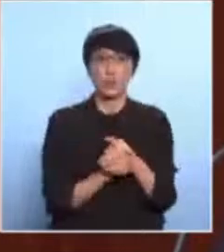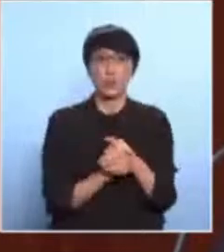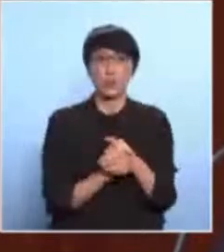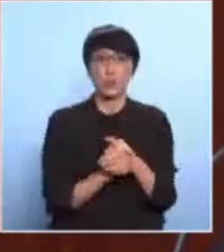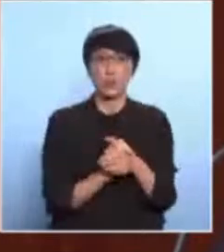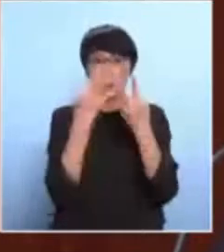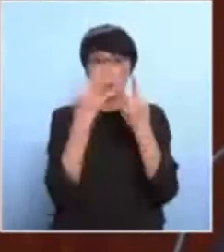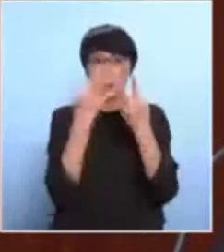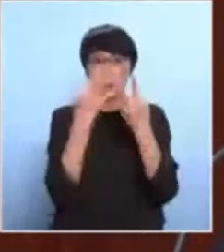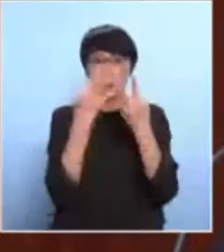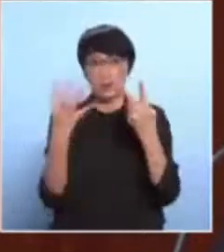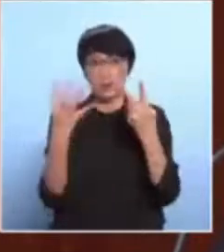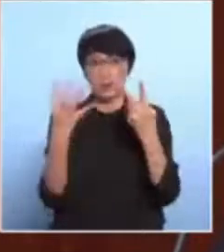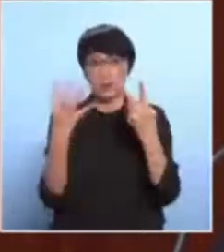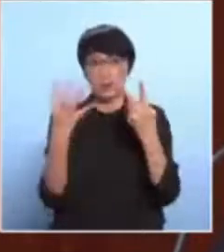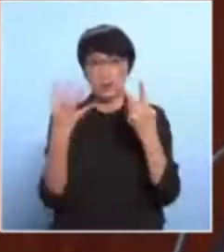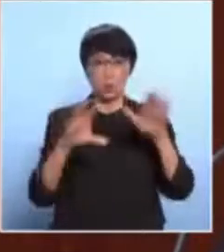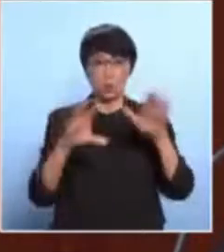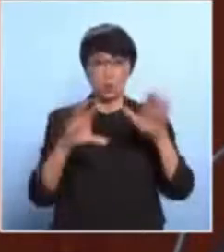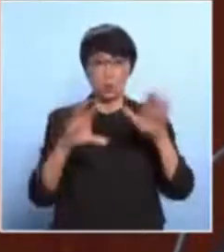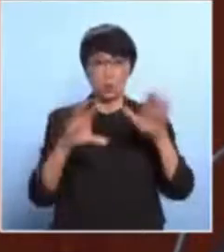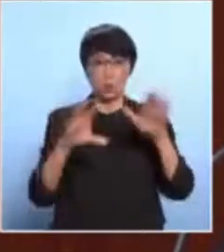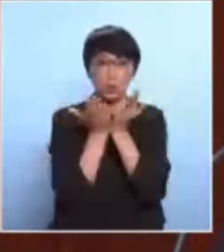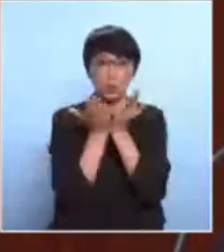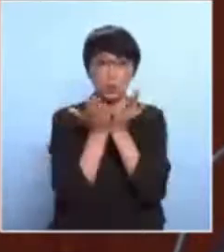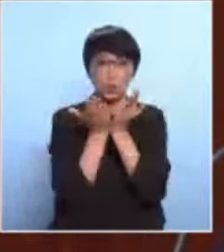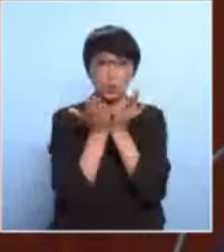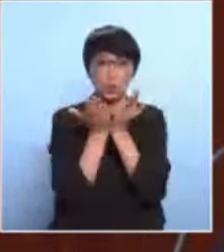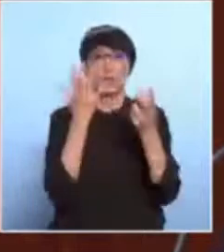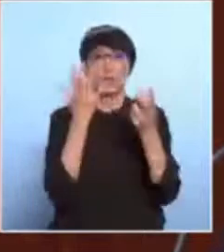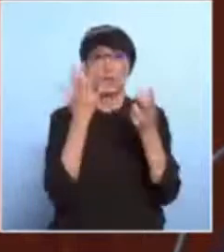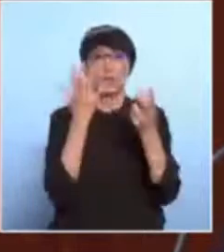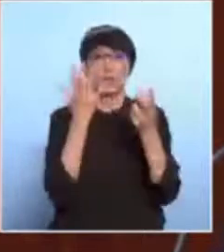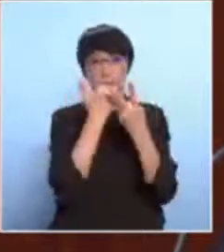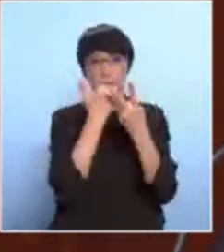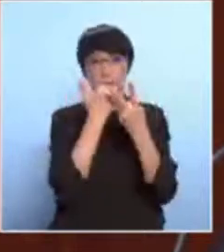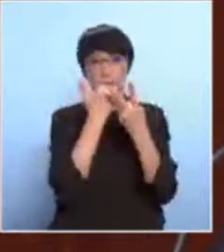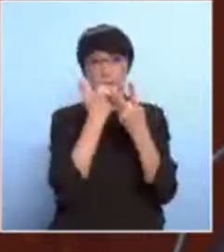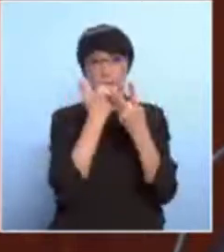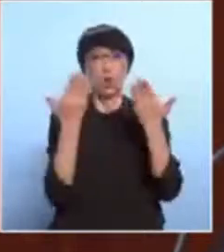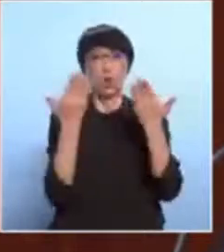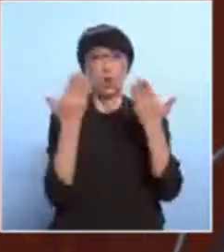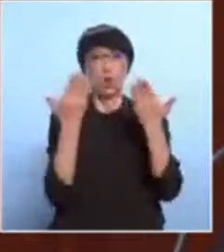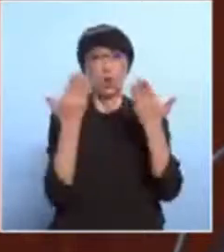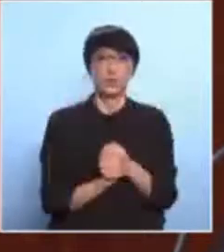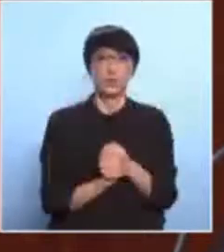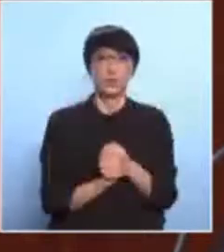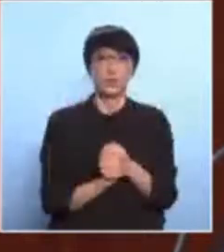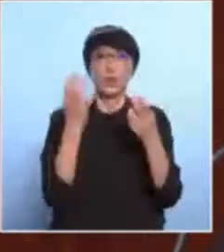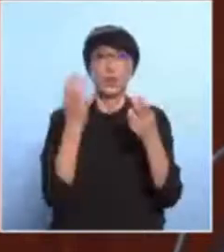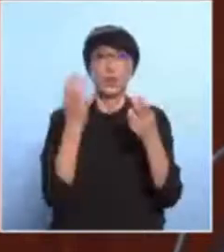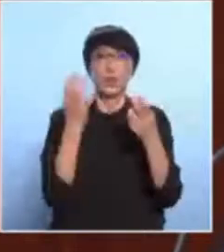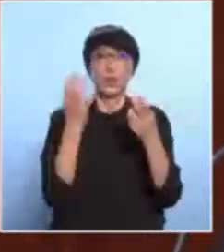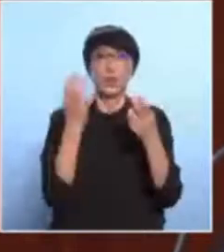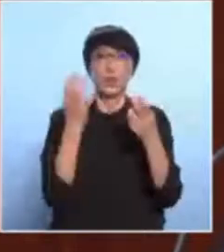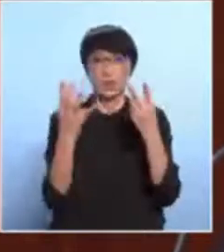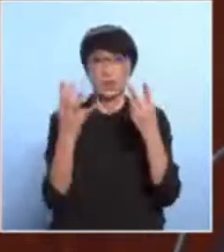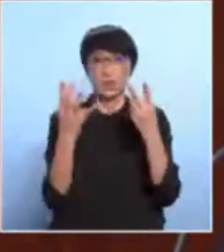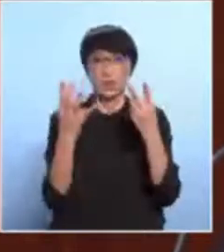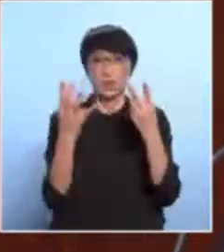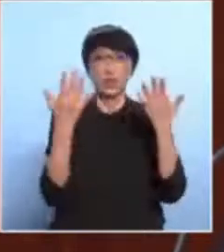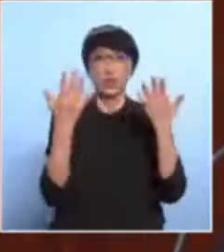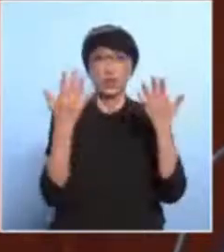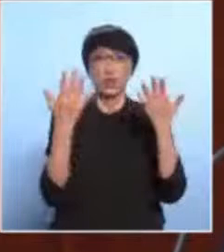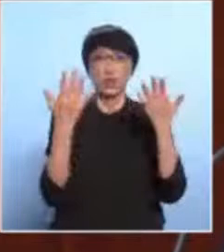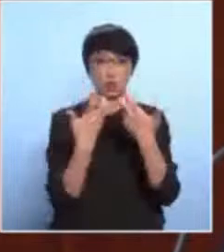primary schools, with the curriculum framework to be announced in the 2023-24 school year for implementation from the